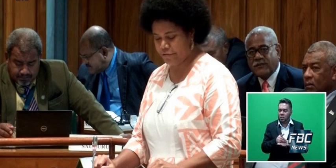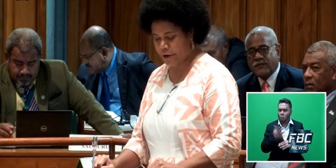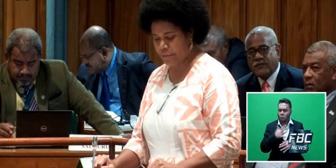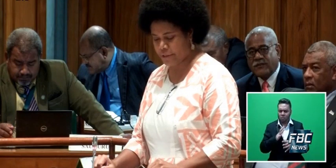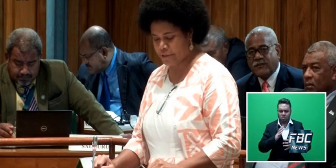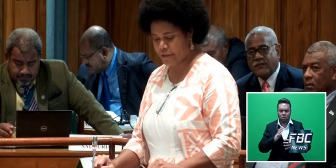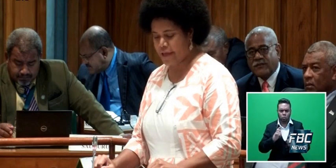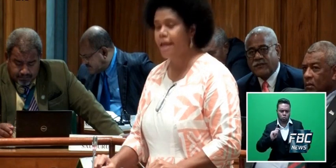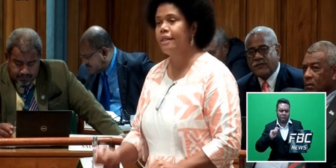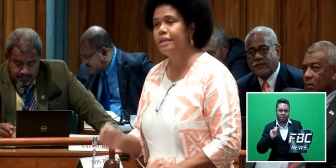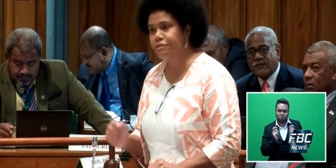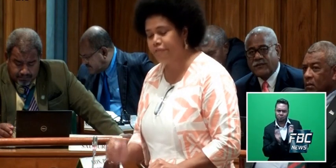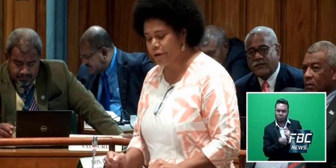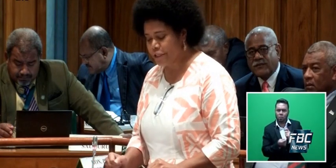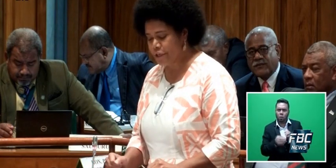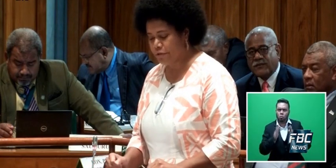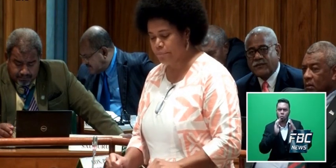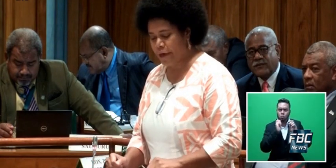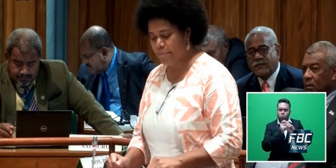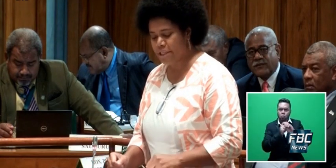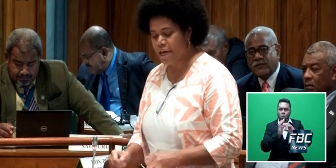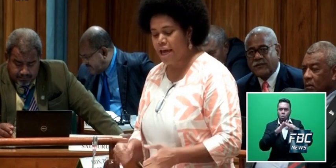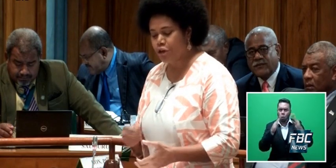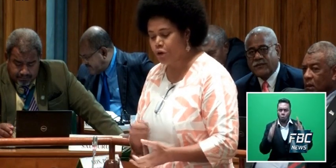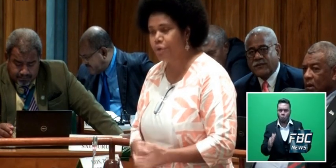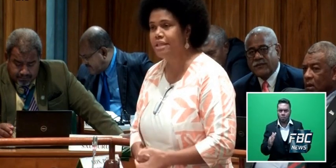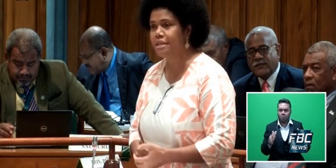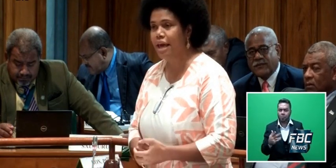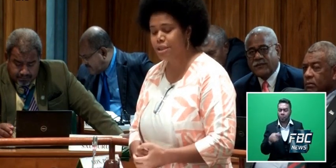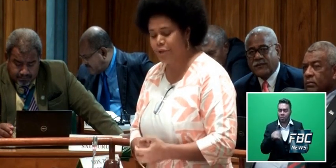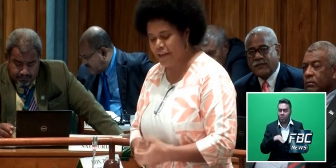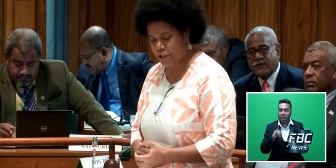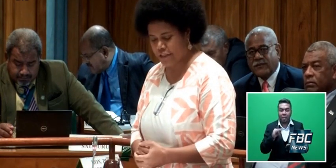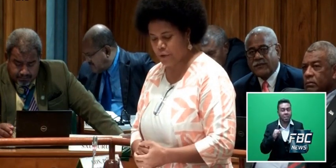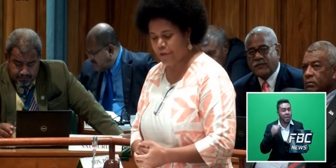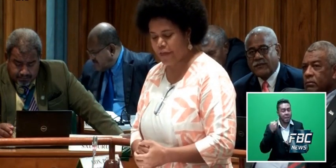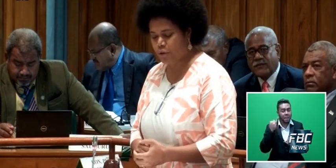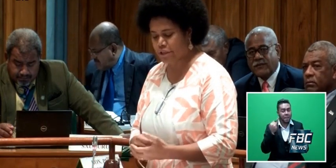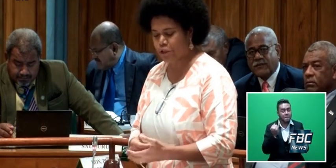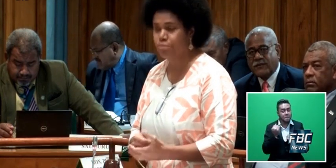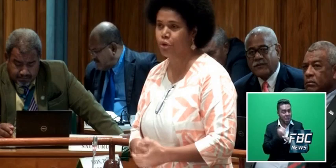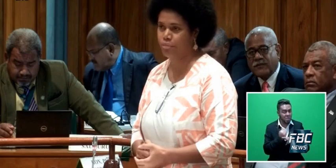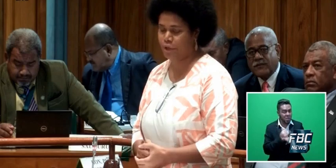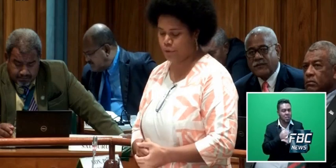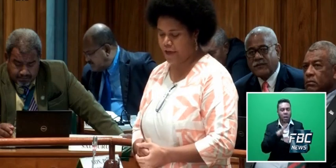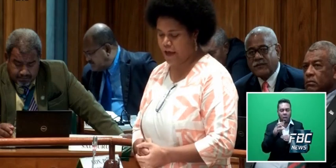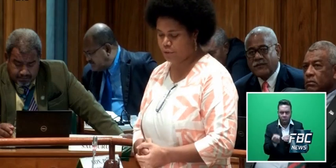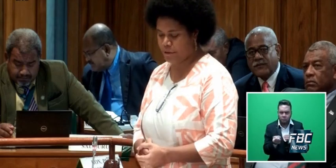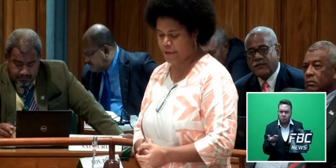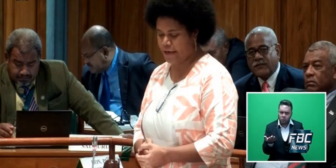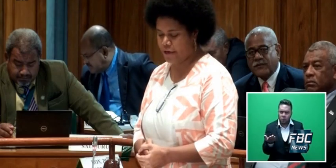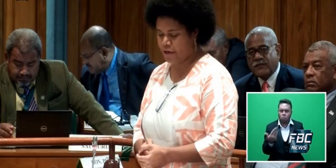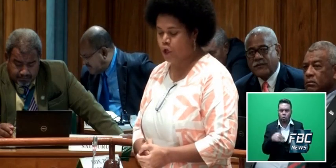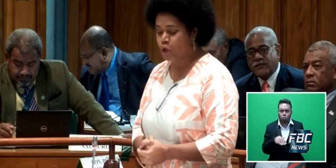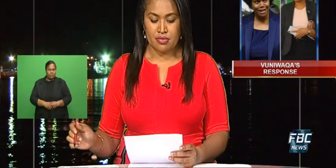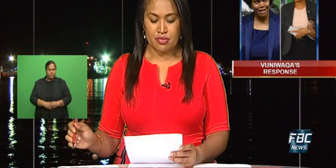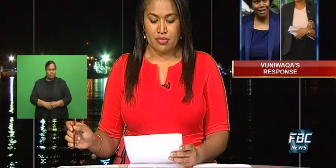living environment. The severity of impairments increase exponentially without such improvements to their house being